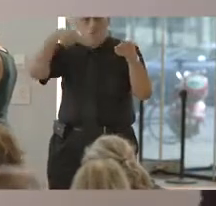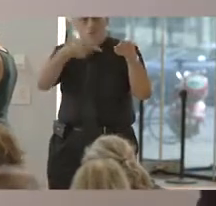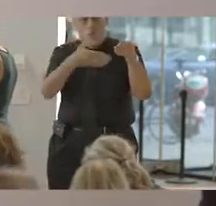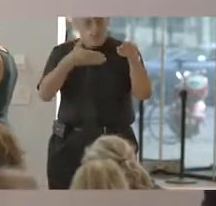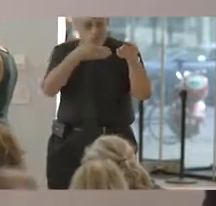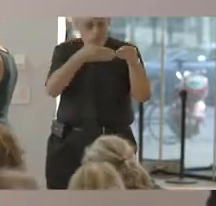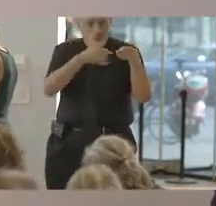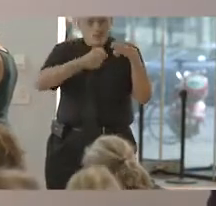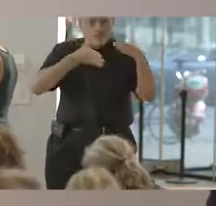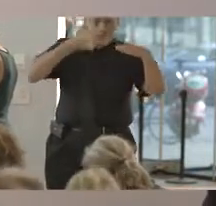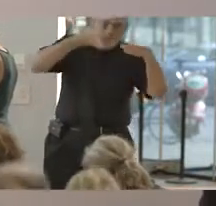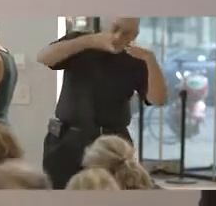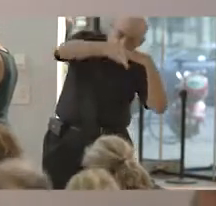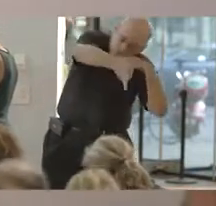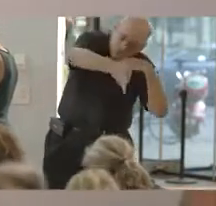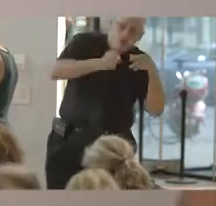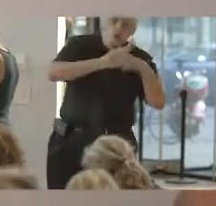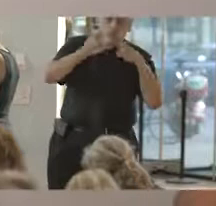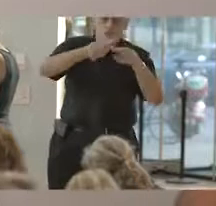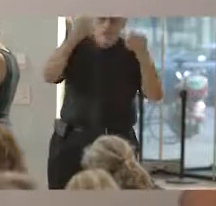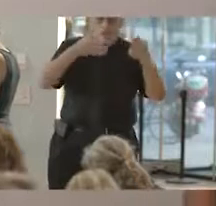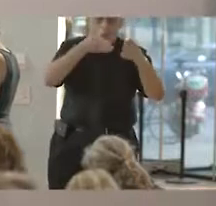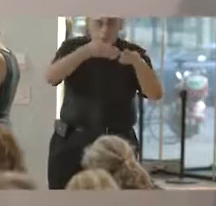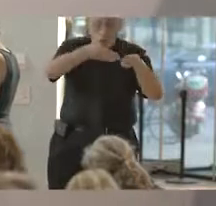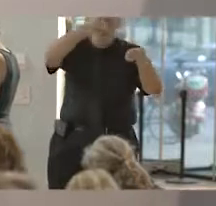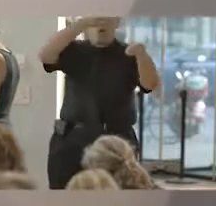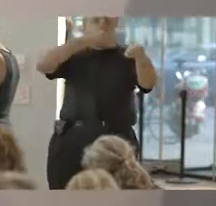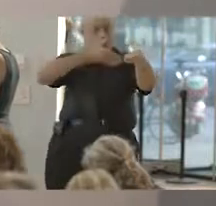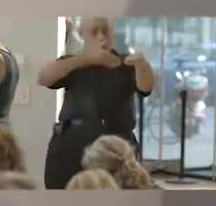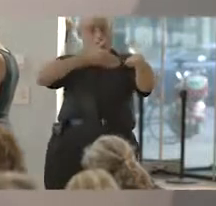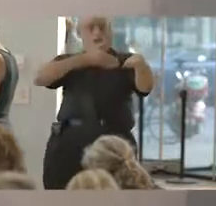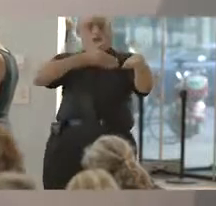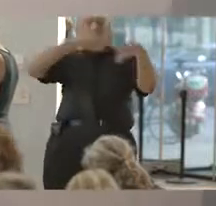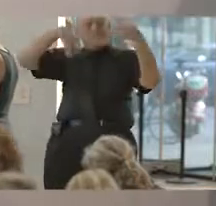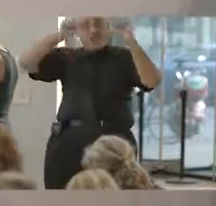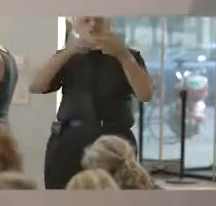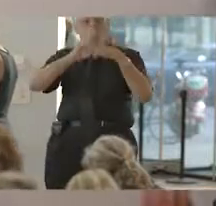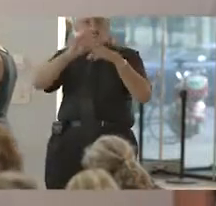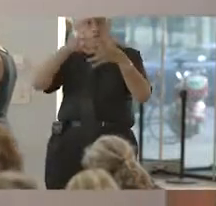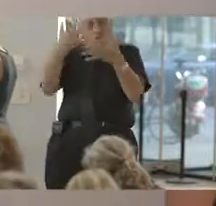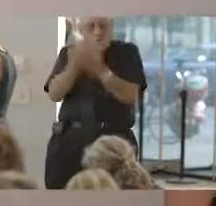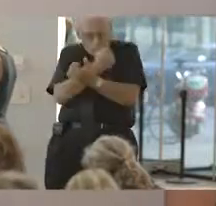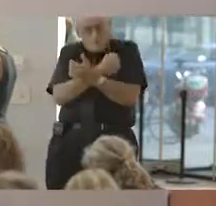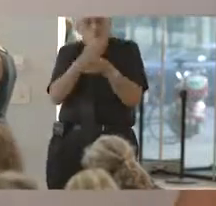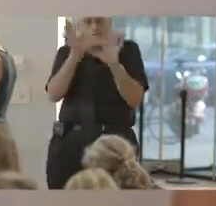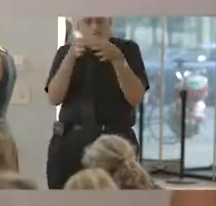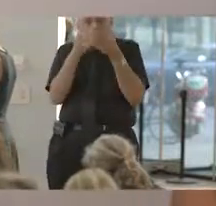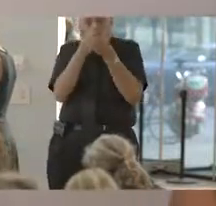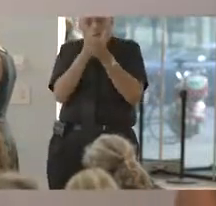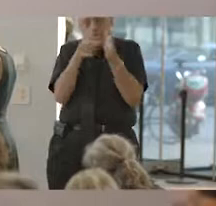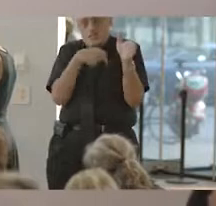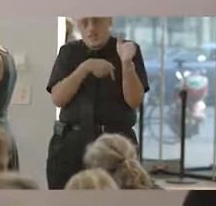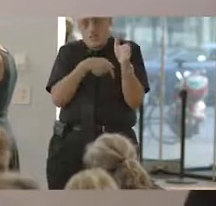because that cuts off the use of the ferry terminal. And so that's really what these two options are, right? The first option is during construction,